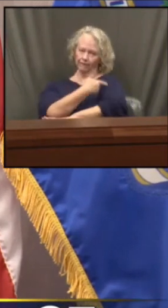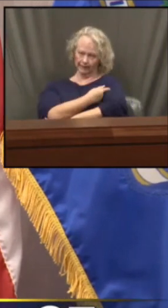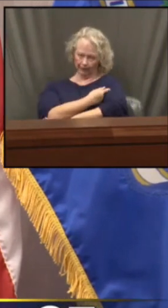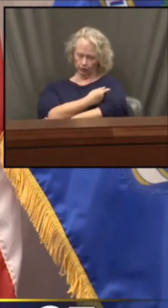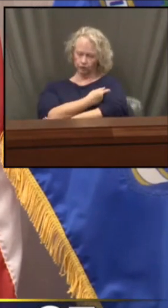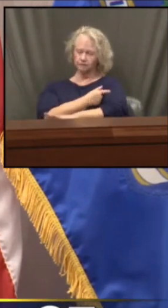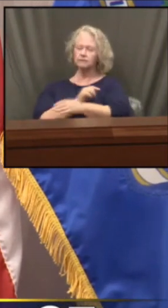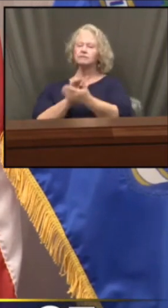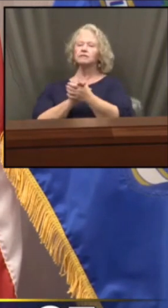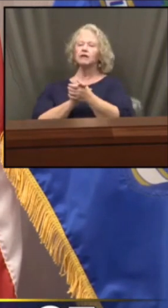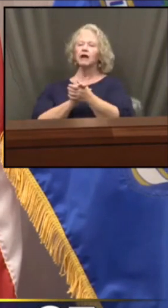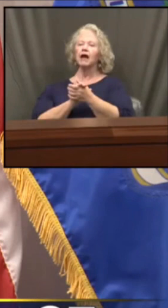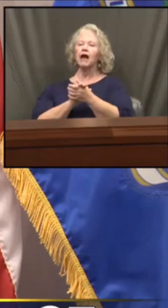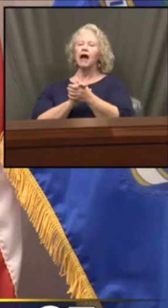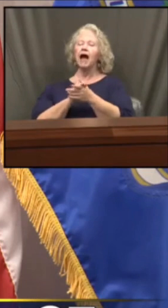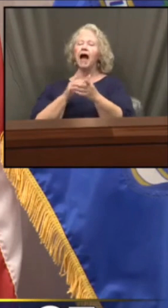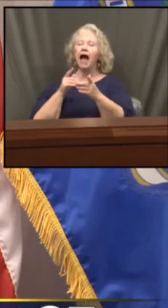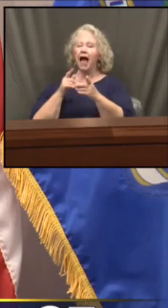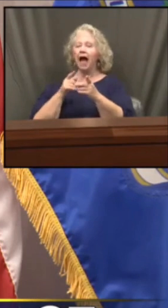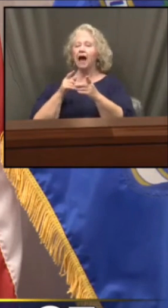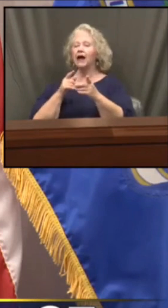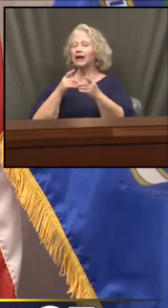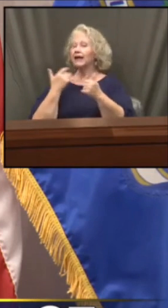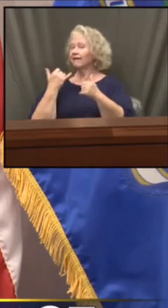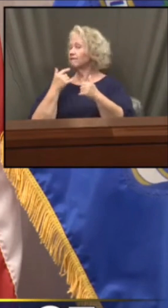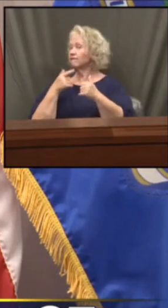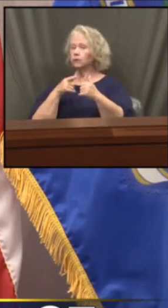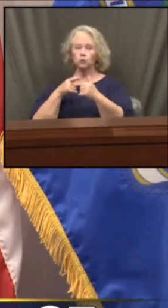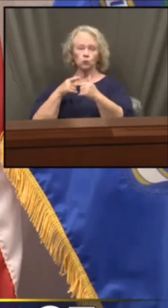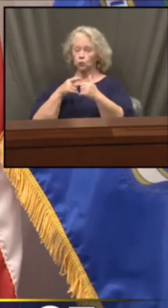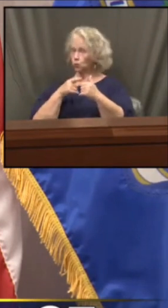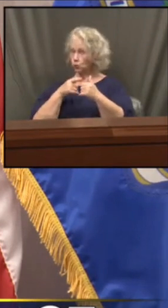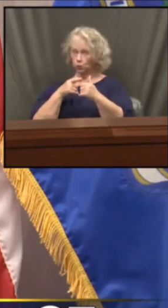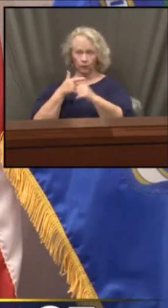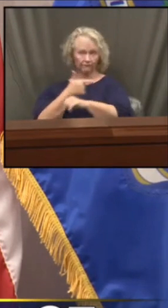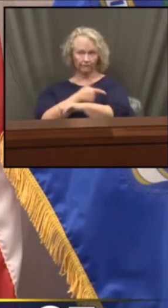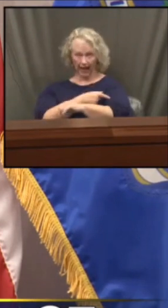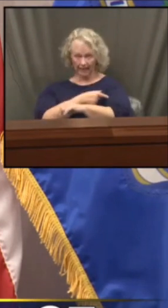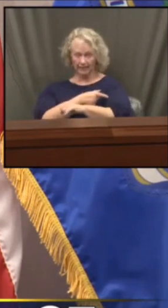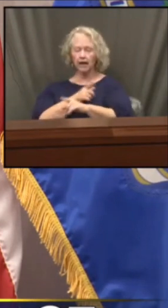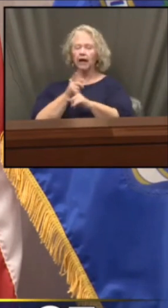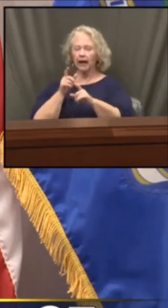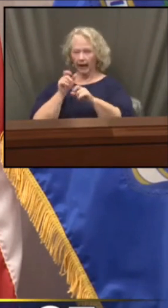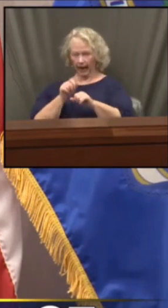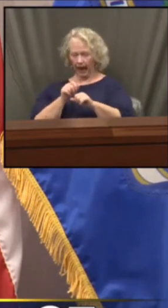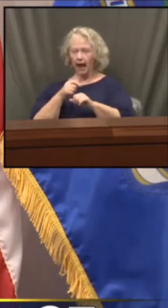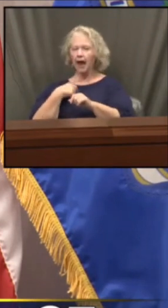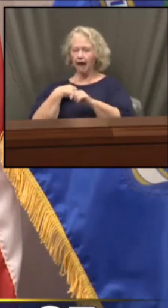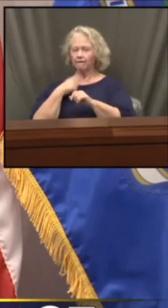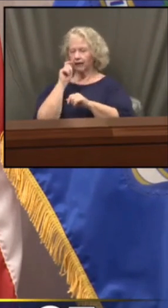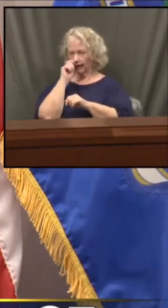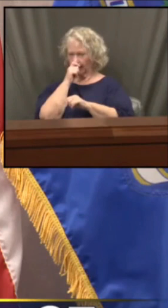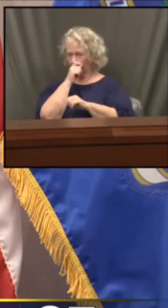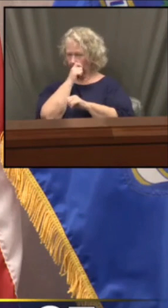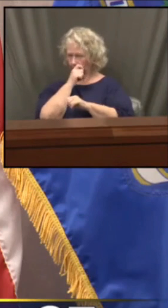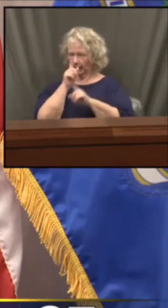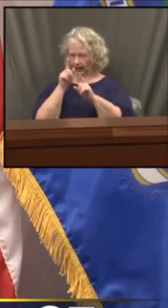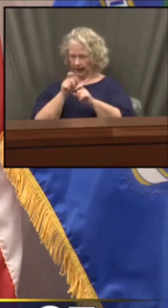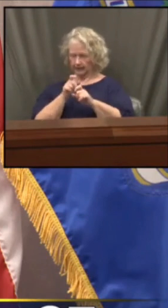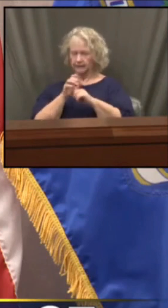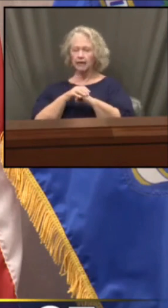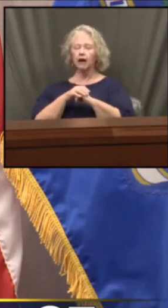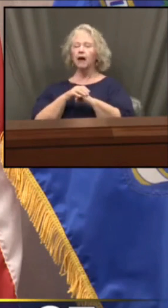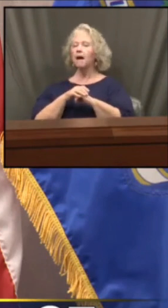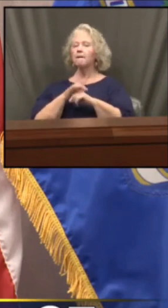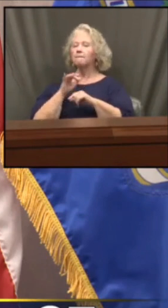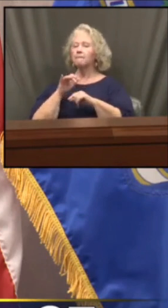then we've also provided for the test out option for those who opt not to be vaccinated. What this is truly about is the